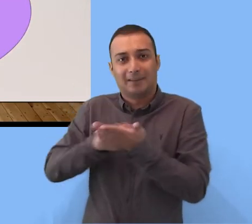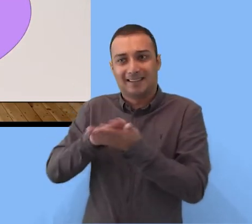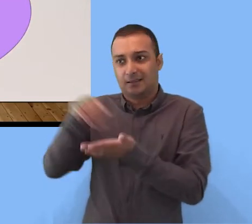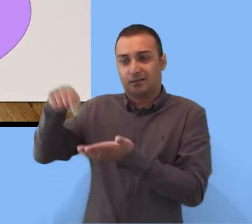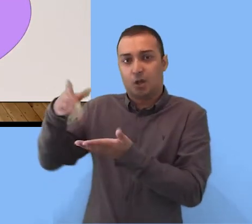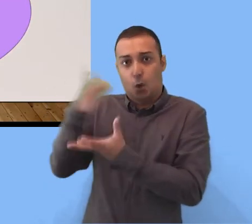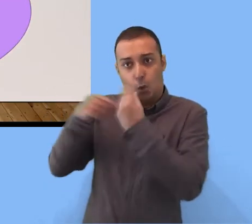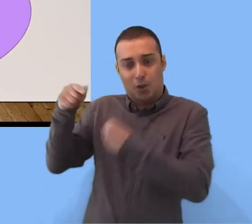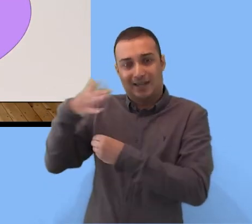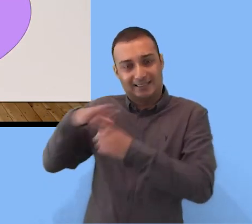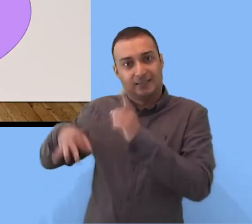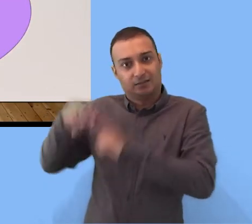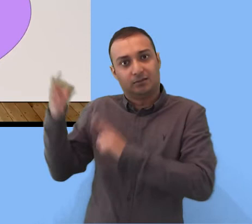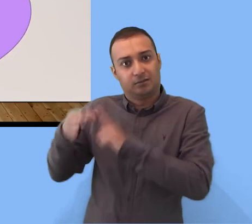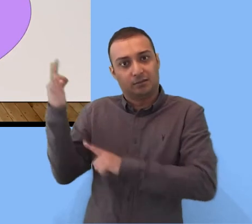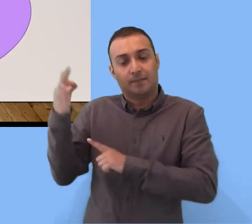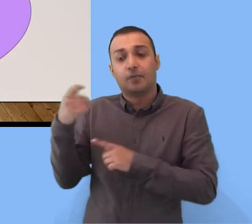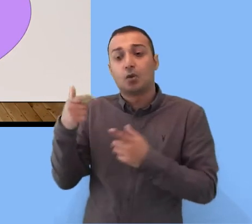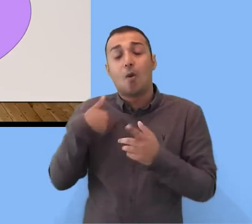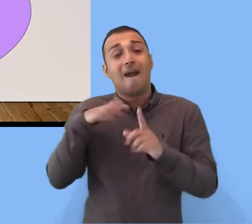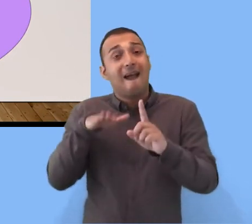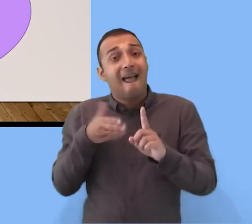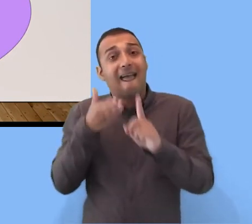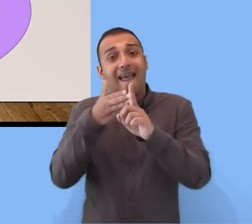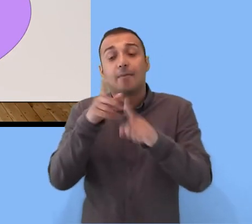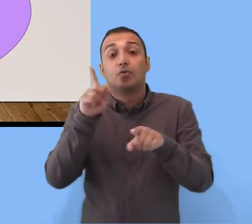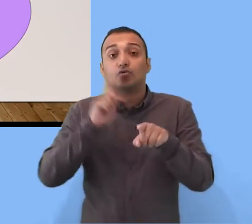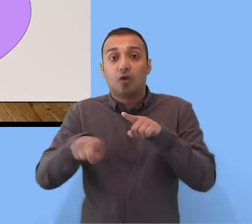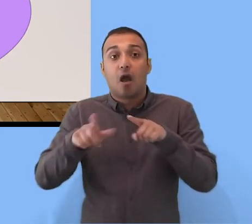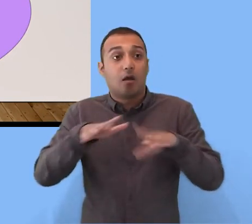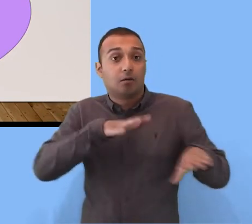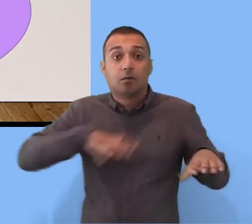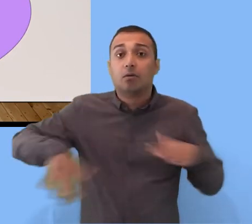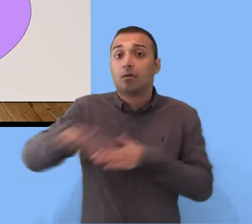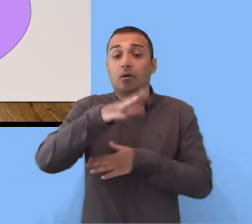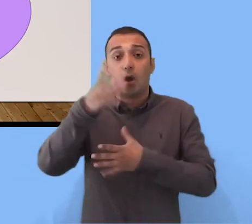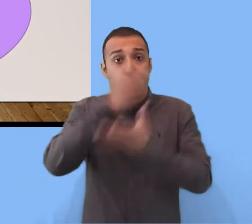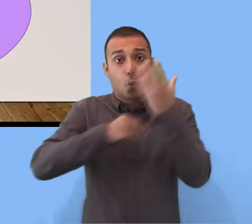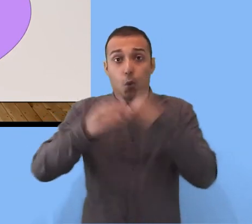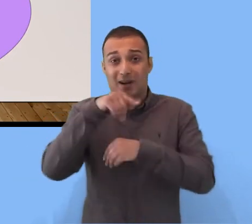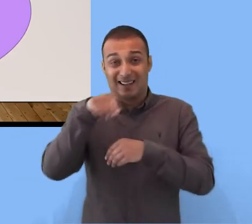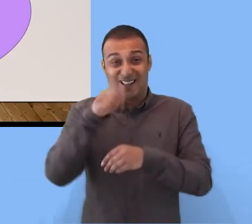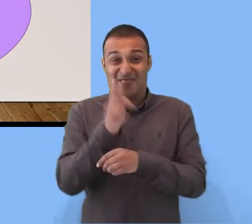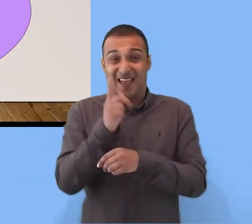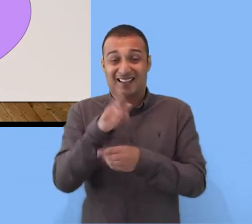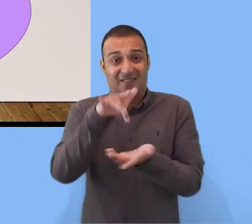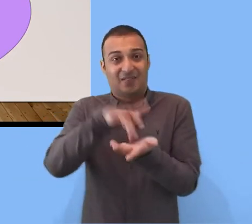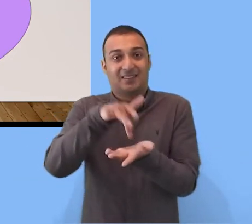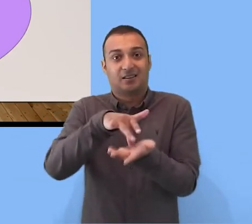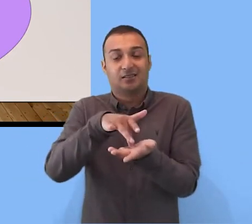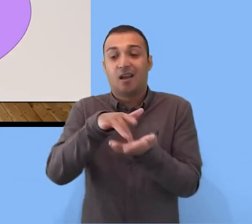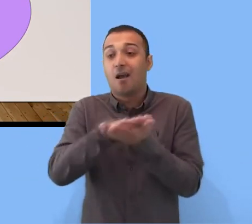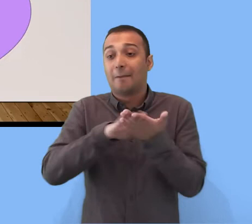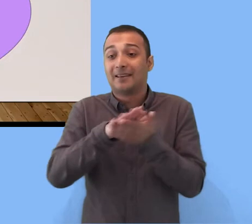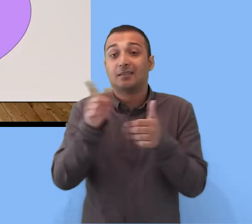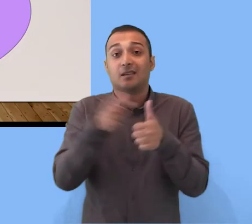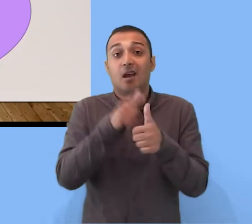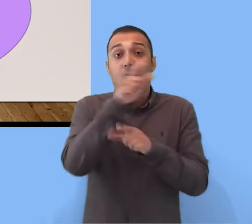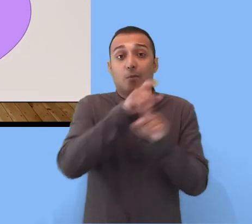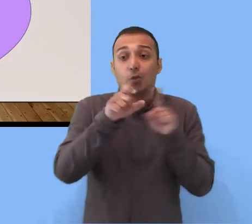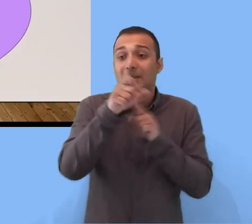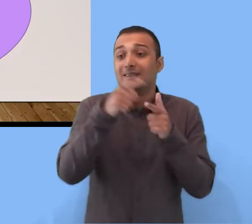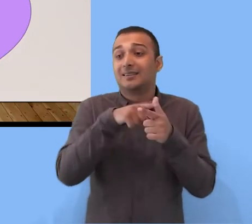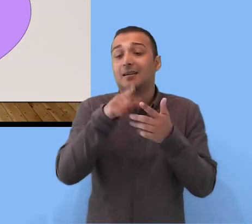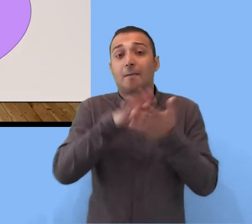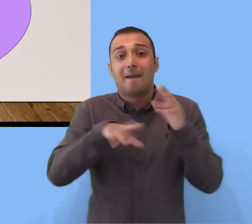everybody's learning is at the center of what we're doing. So the community's learning, the parents learning, the pupils learning, and the schools learning, and the school